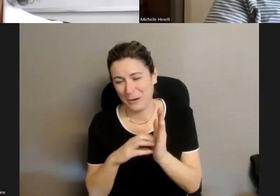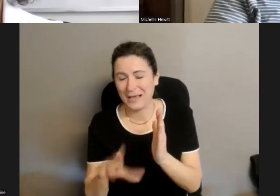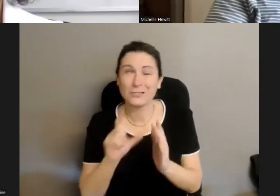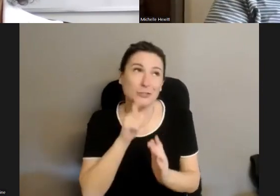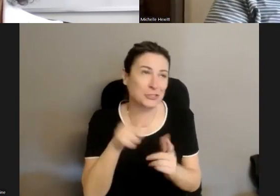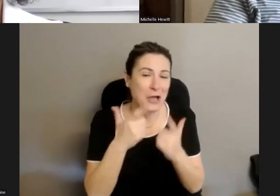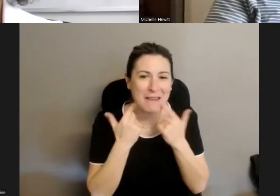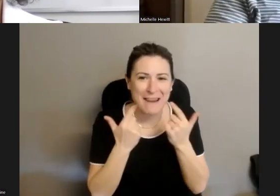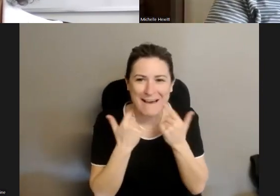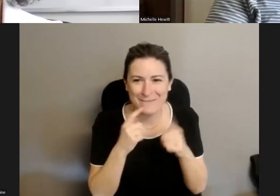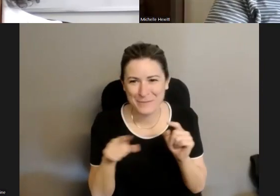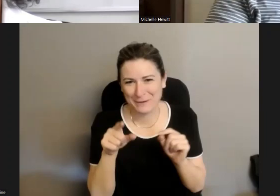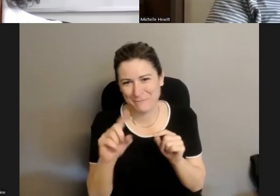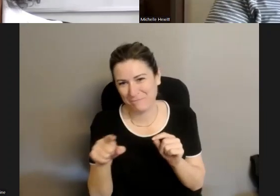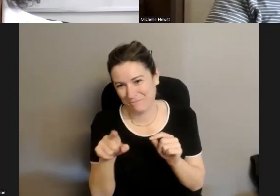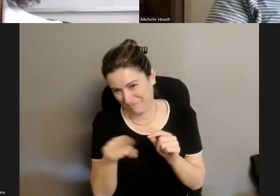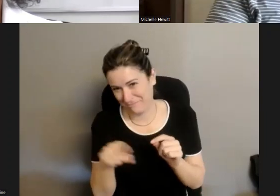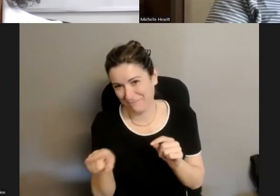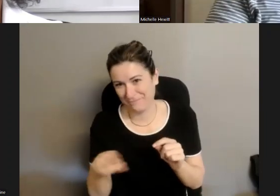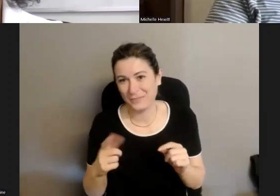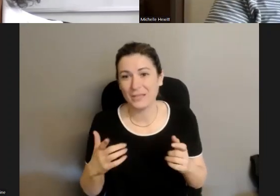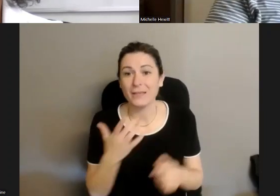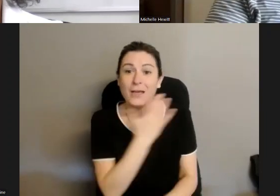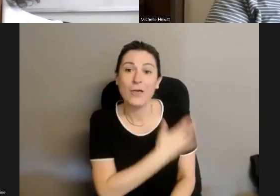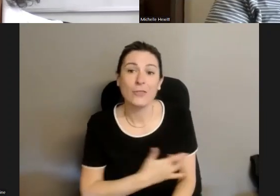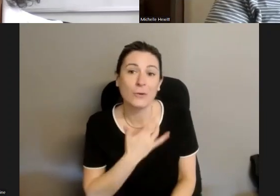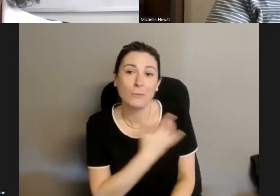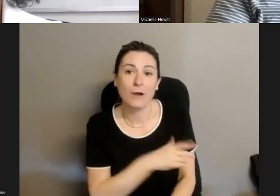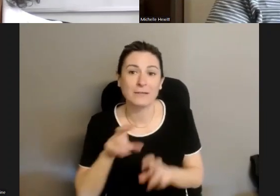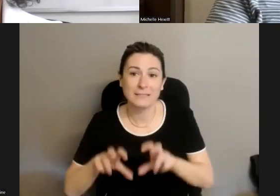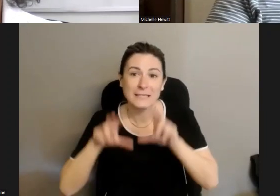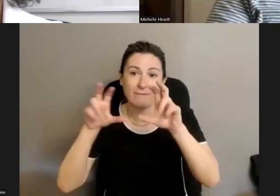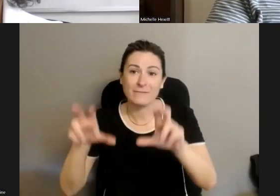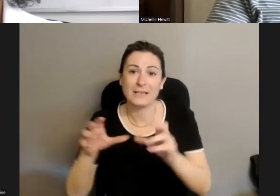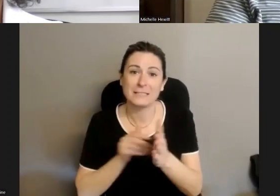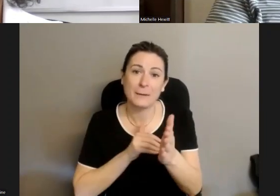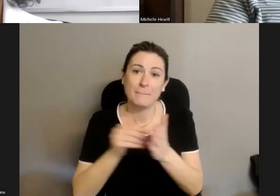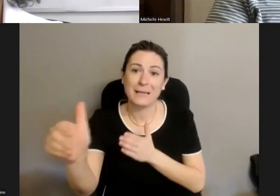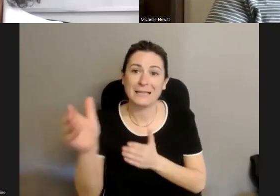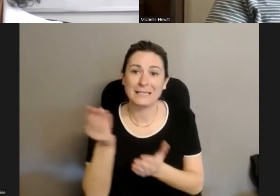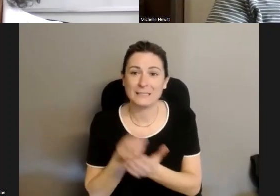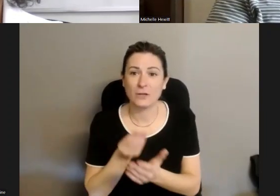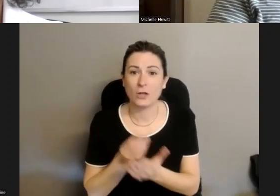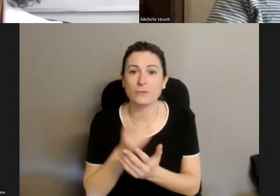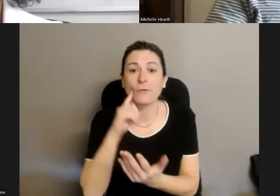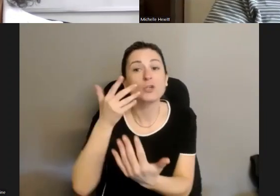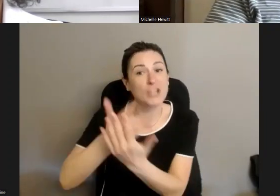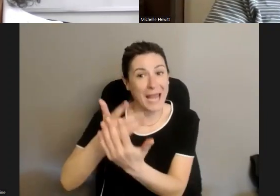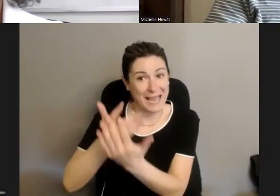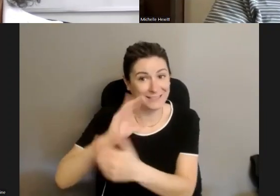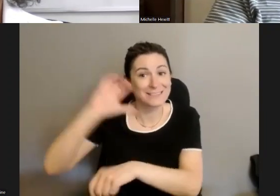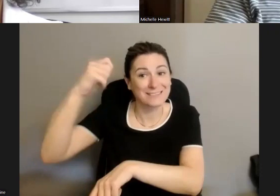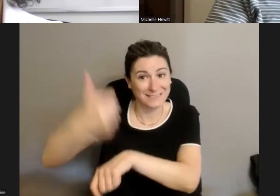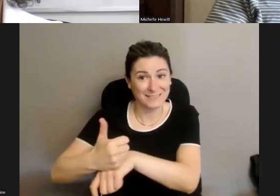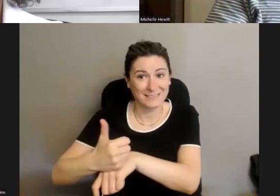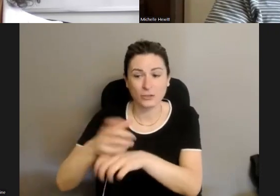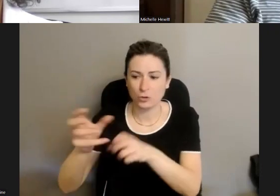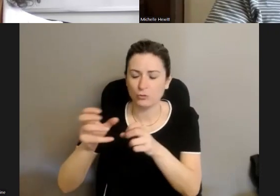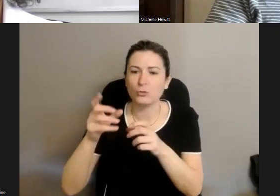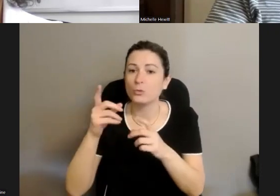the province is investing millions into building a new jail to criminalize the homeless. Yeah, our province is also building